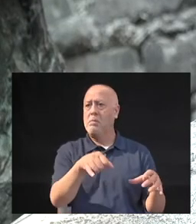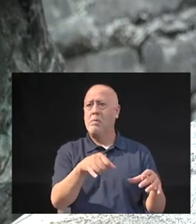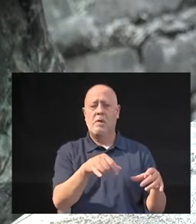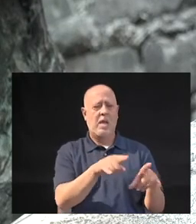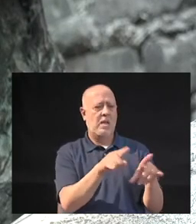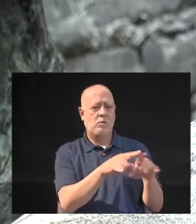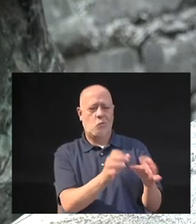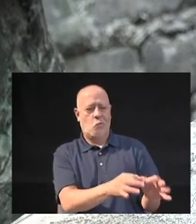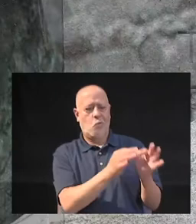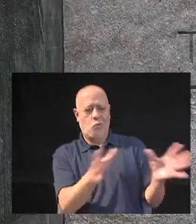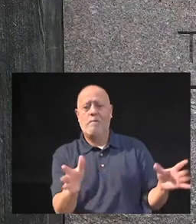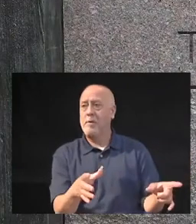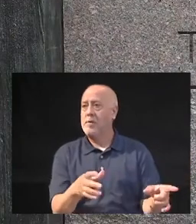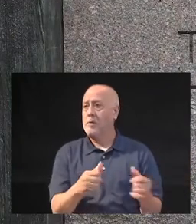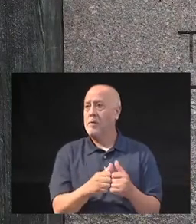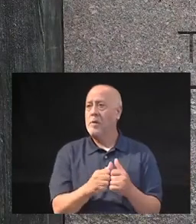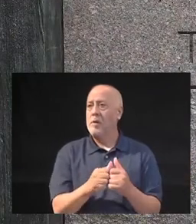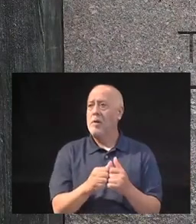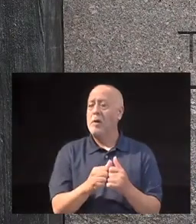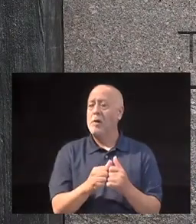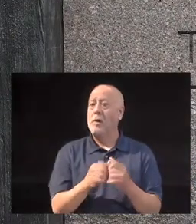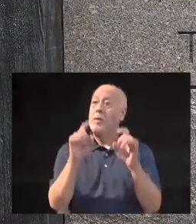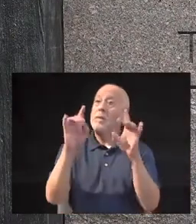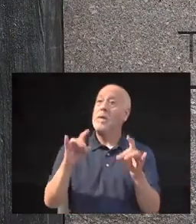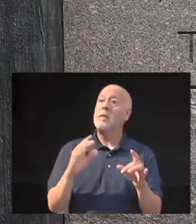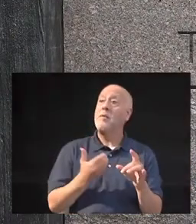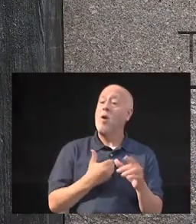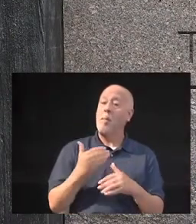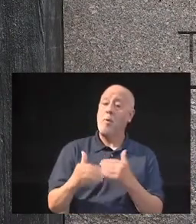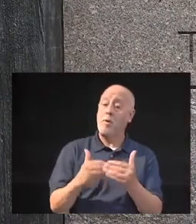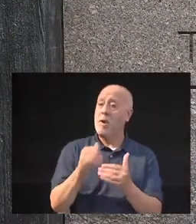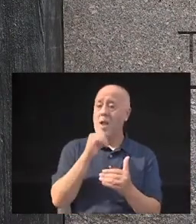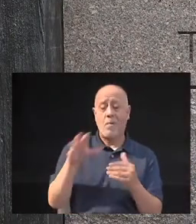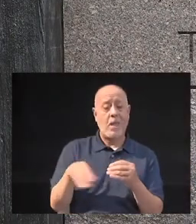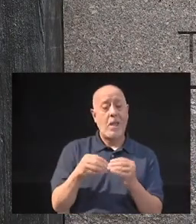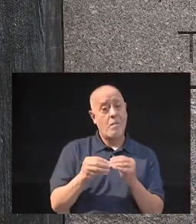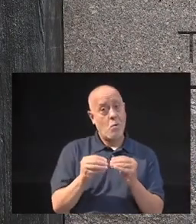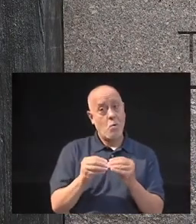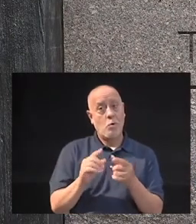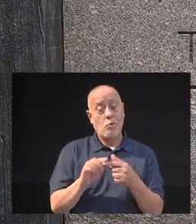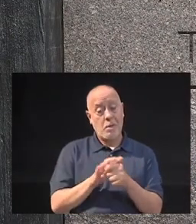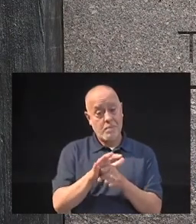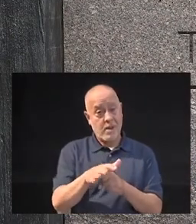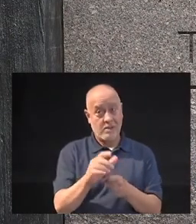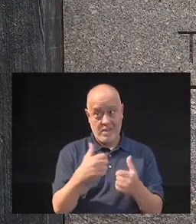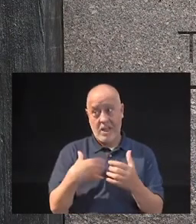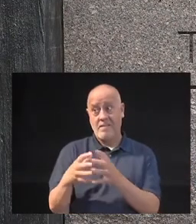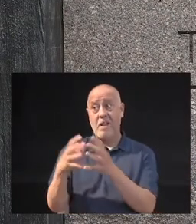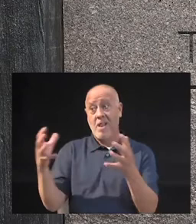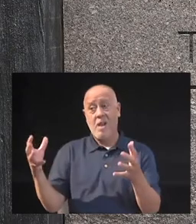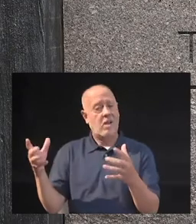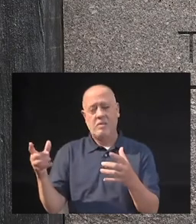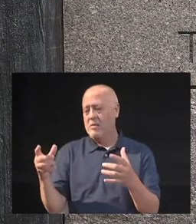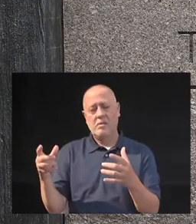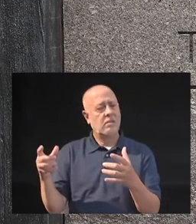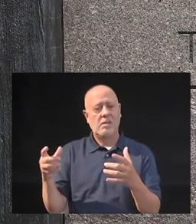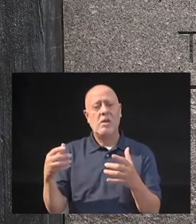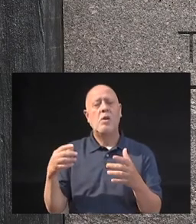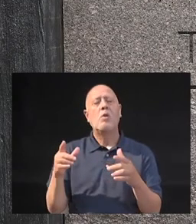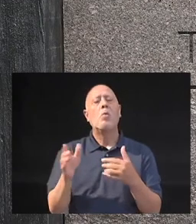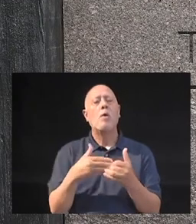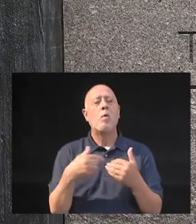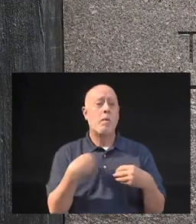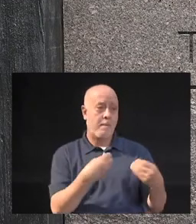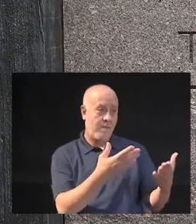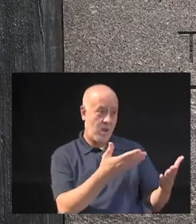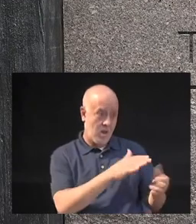superfluous. The test of our progress is not whether we add more to the abundance of those who have much. It is whether we provide